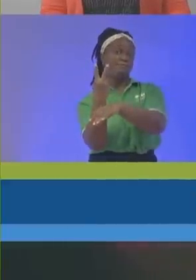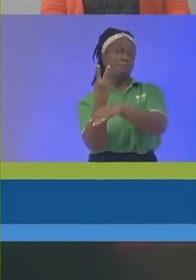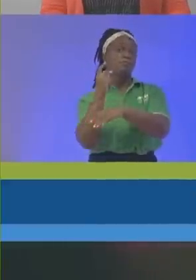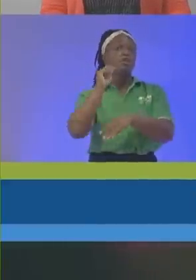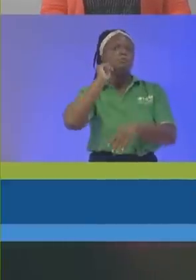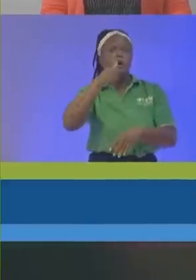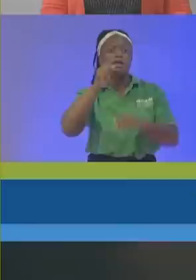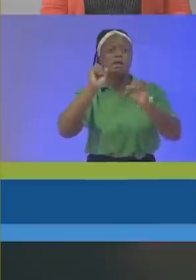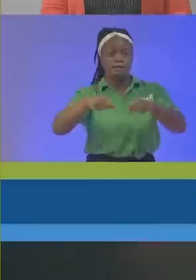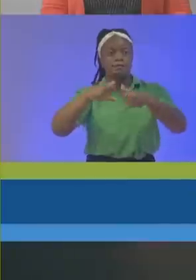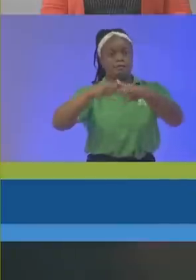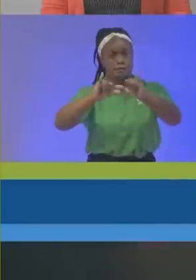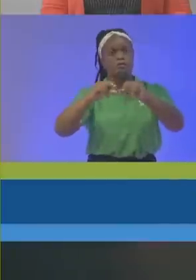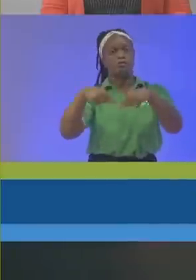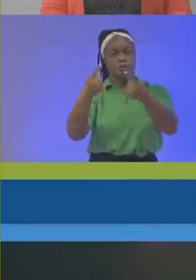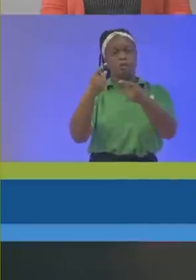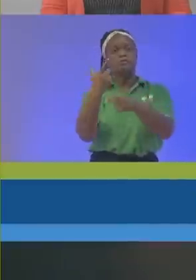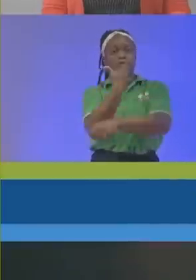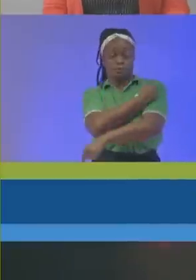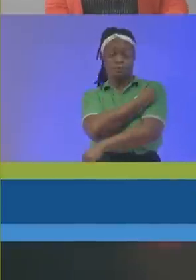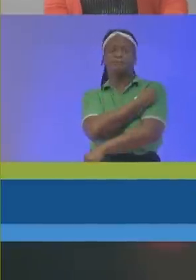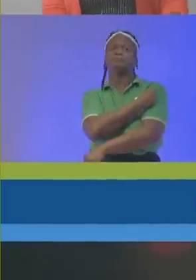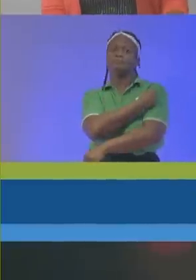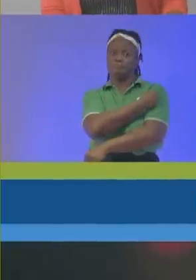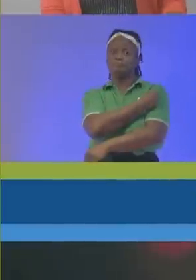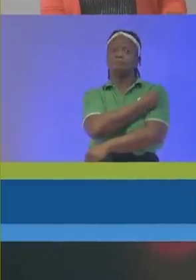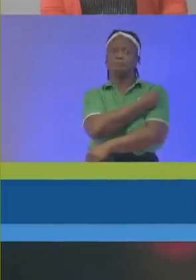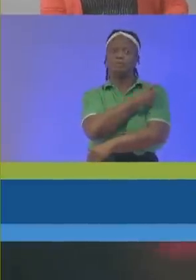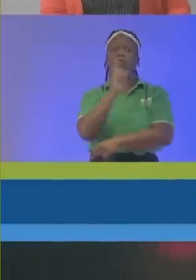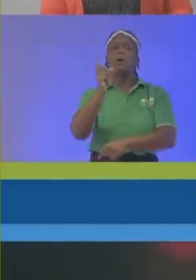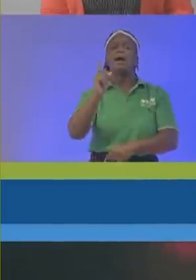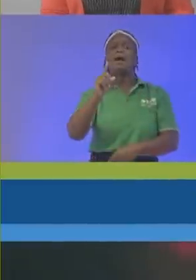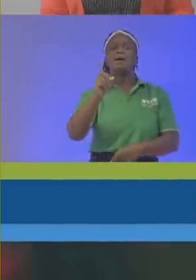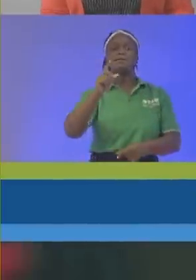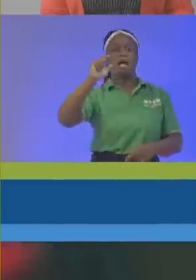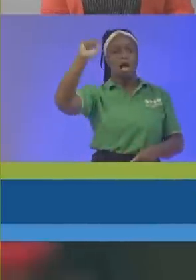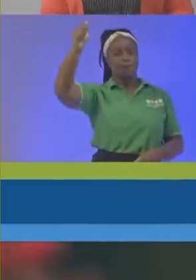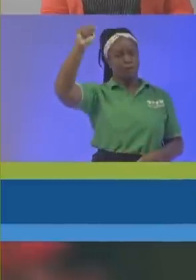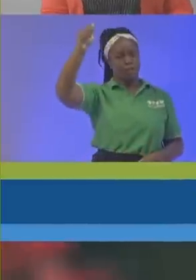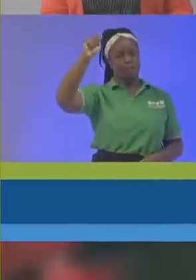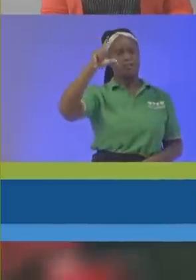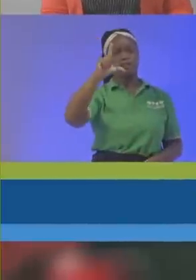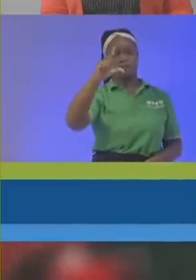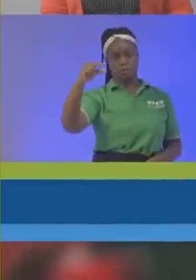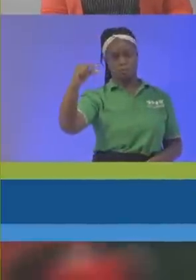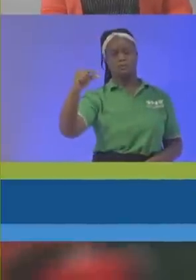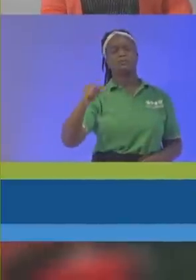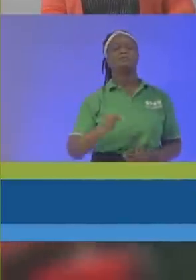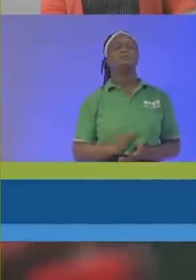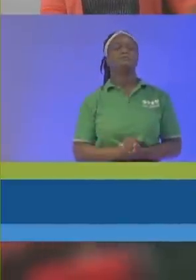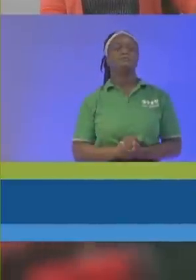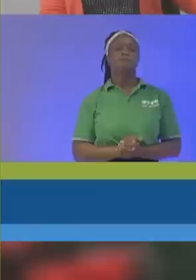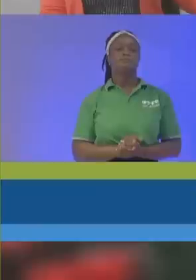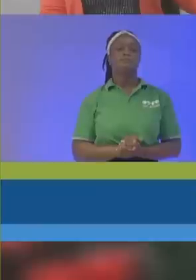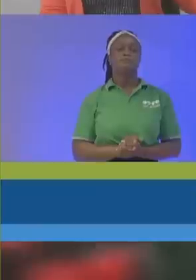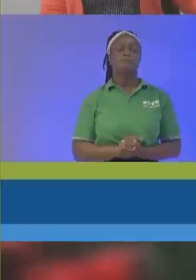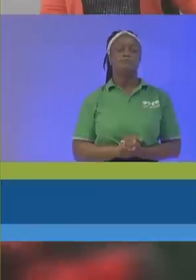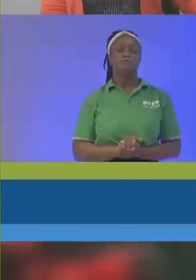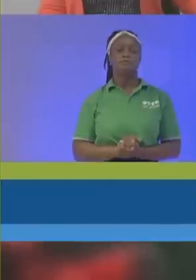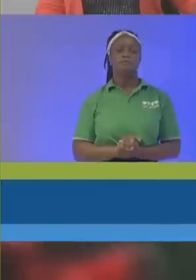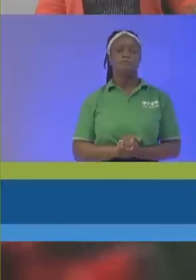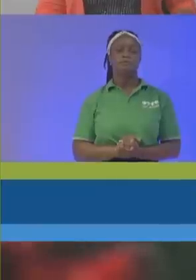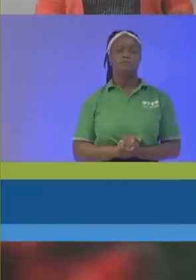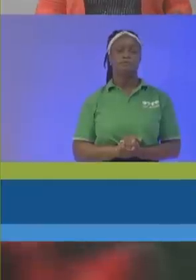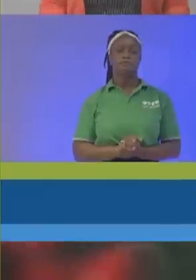get vaccinated. Tomorrow, the Larry Gomes Stadium is a drive-through between 8 to 3 p.m. We